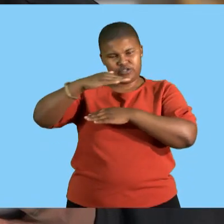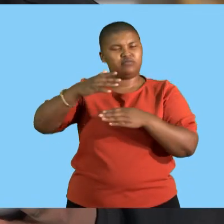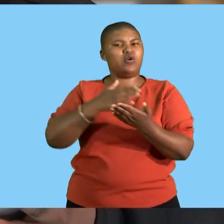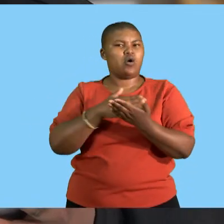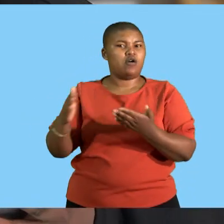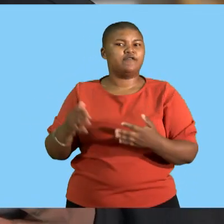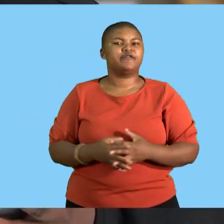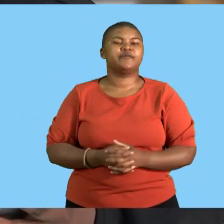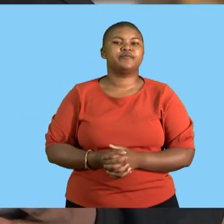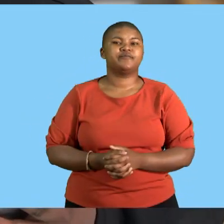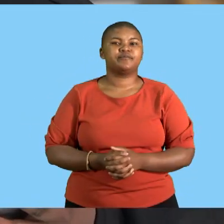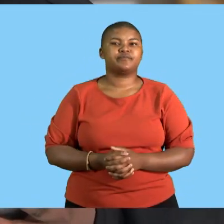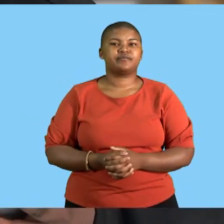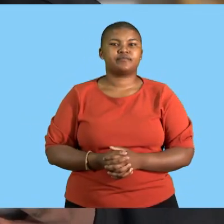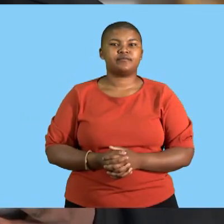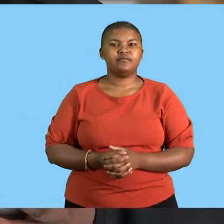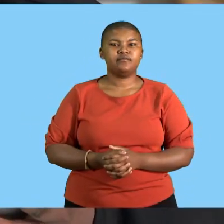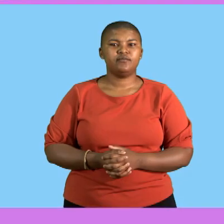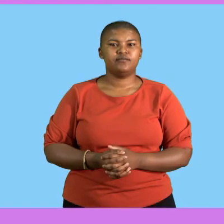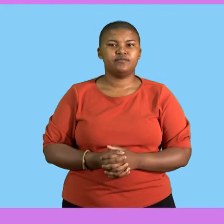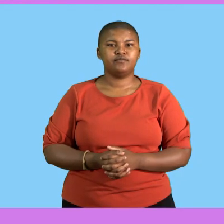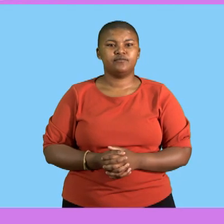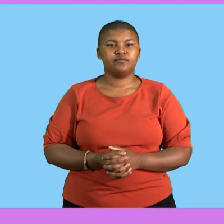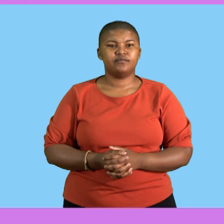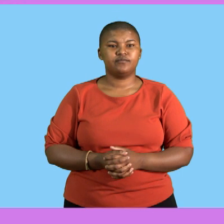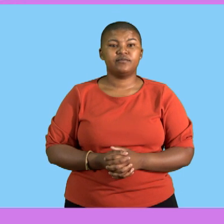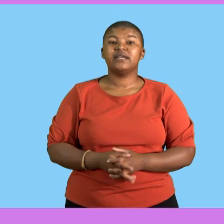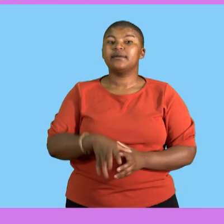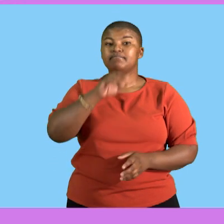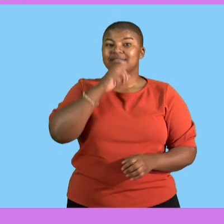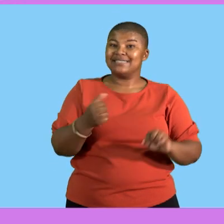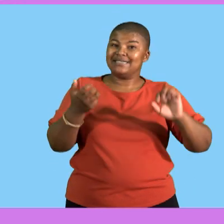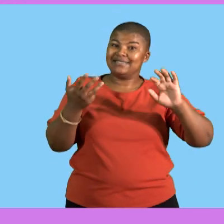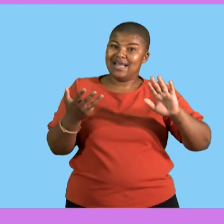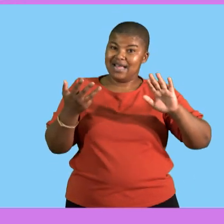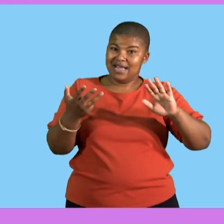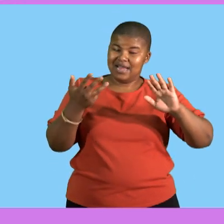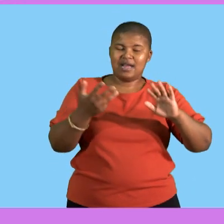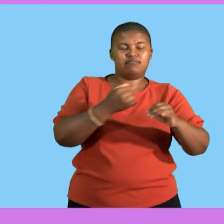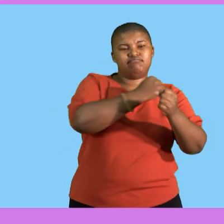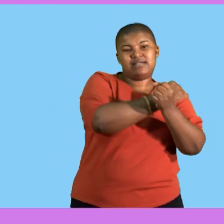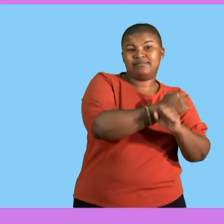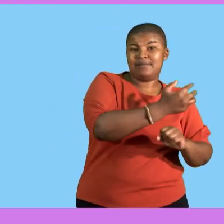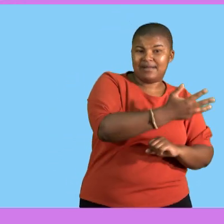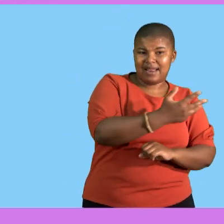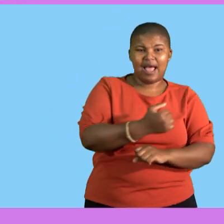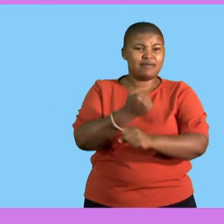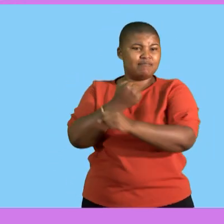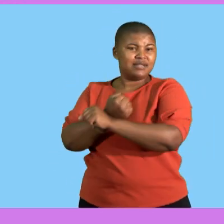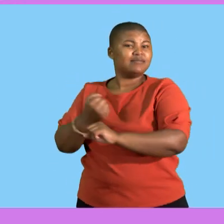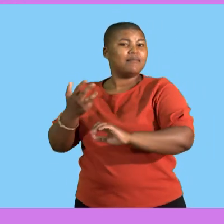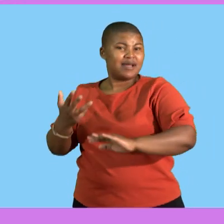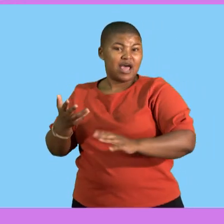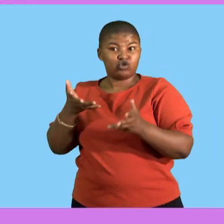this denominator 9? I'm going to multiply with this 9 on both sides. So I'm going to say